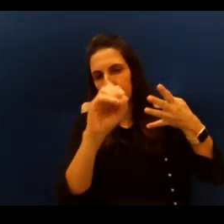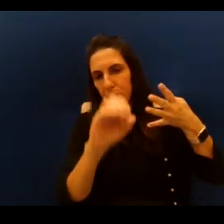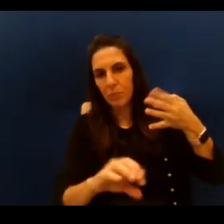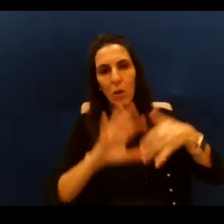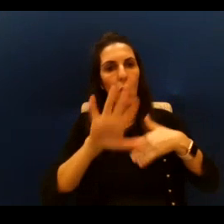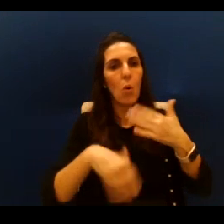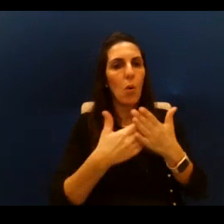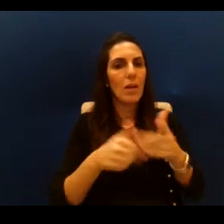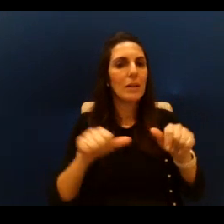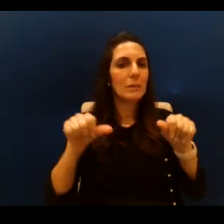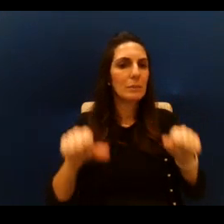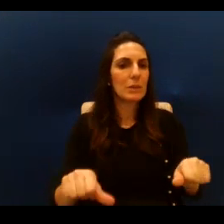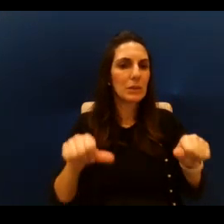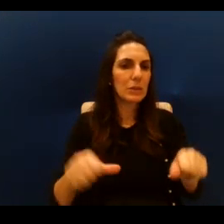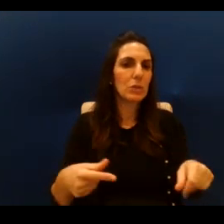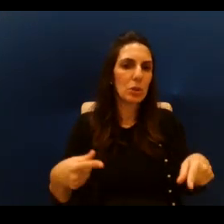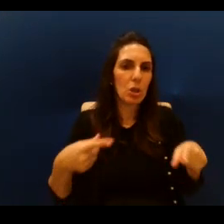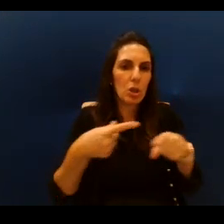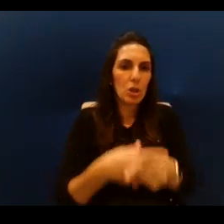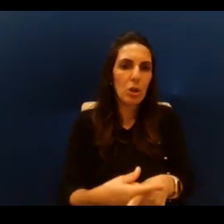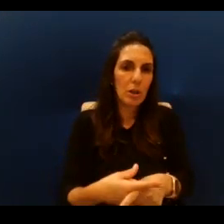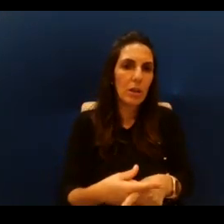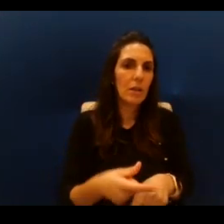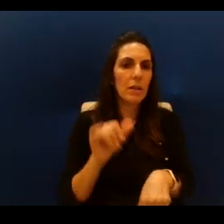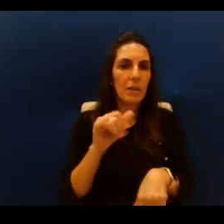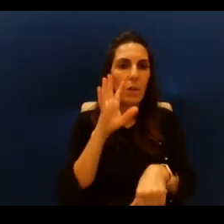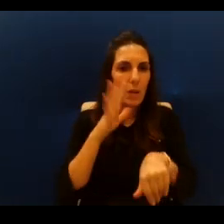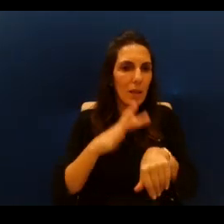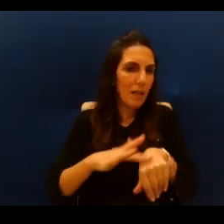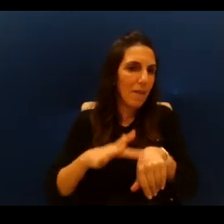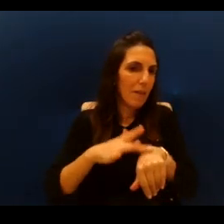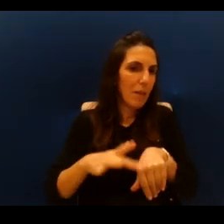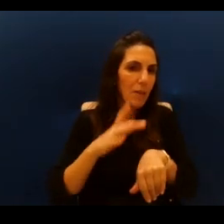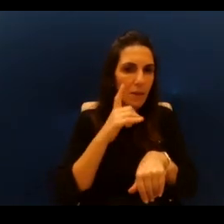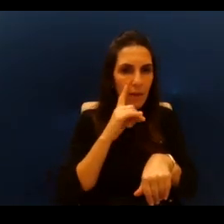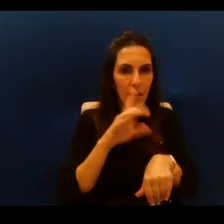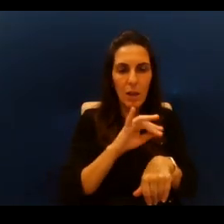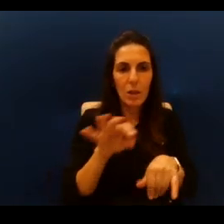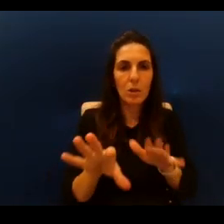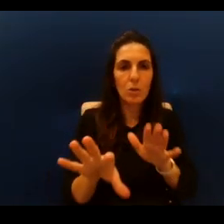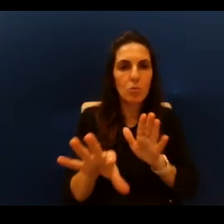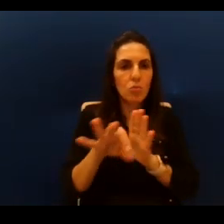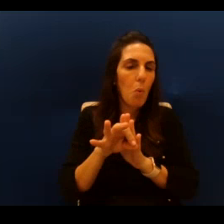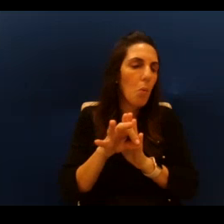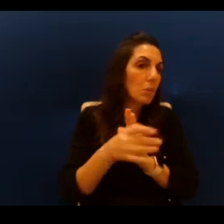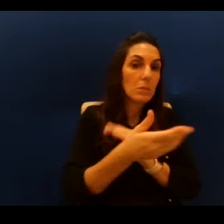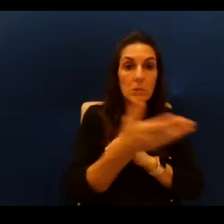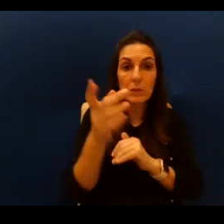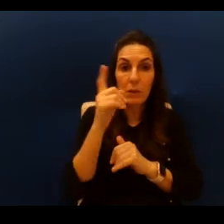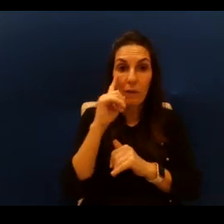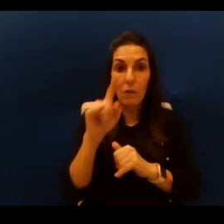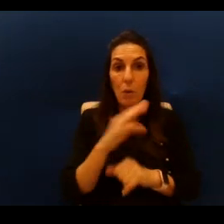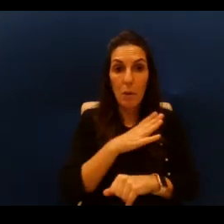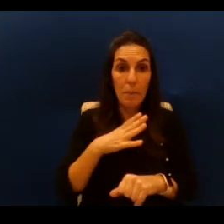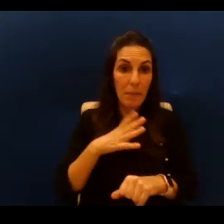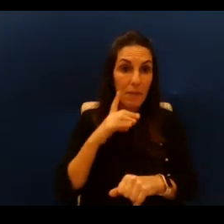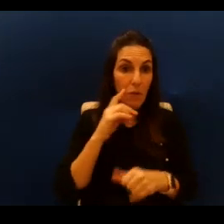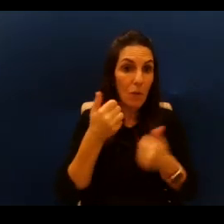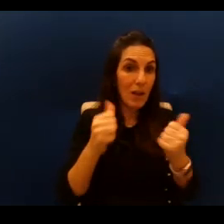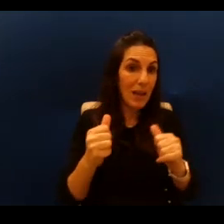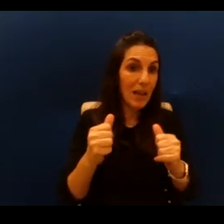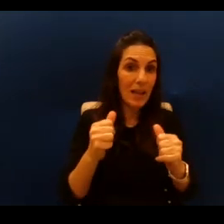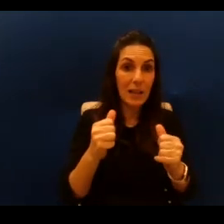conflicts that are available and choices for the board to make. If there's any adjustment to the dates that